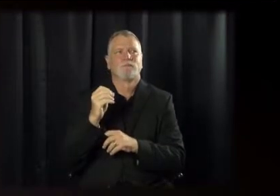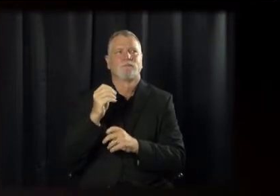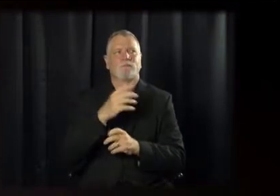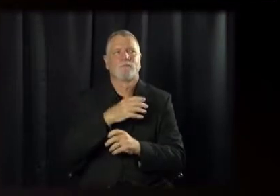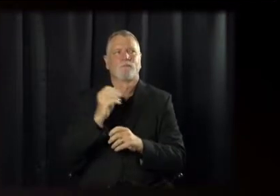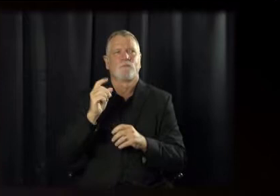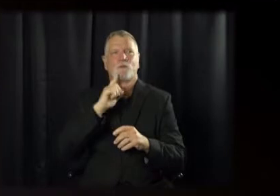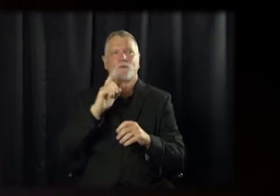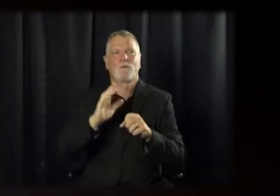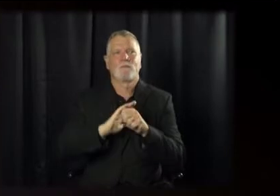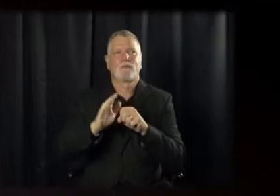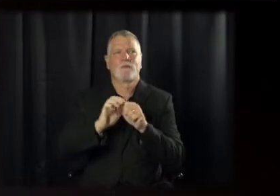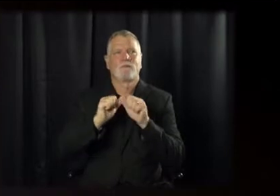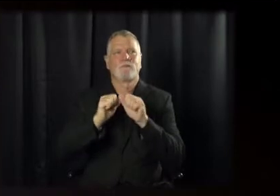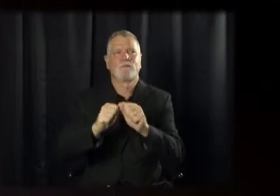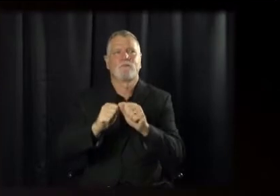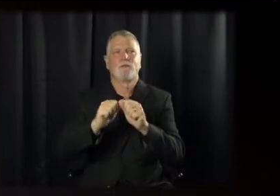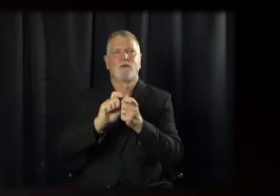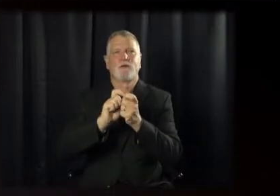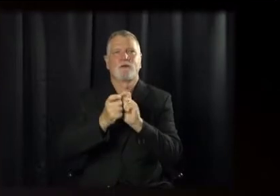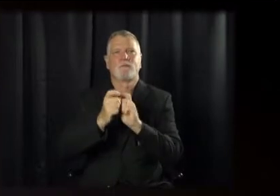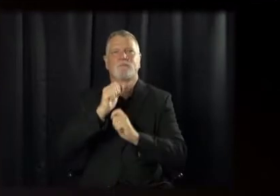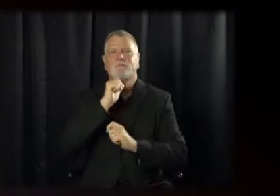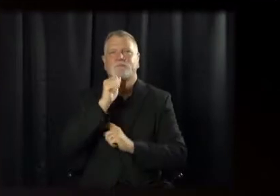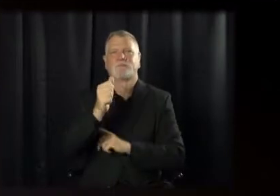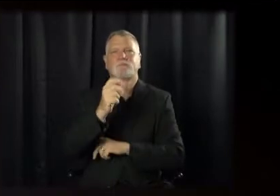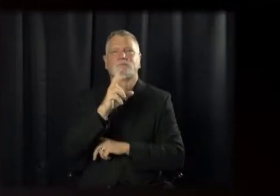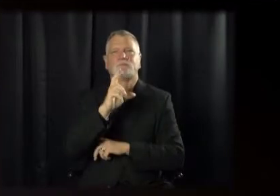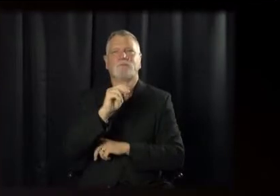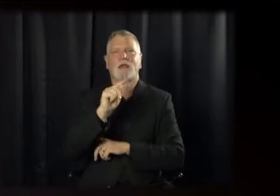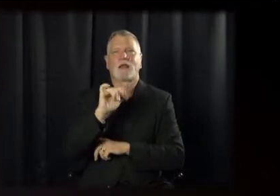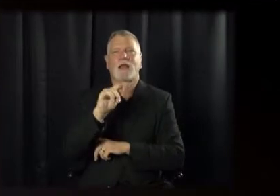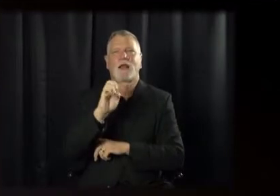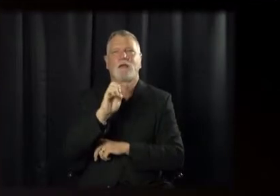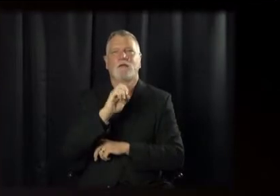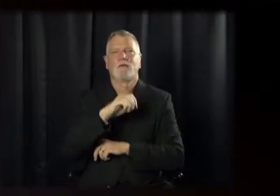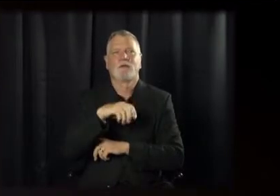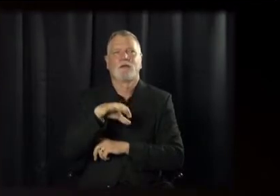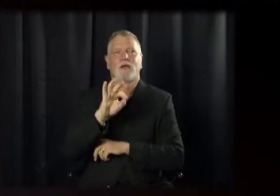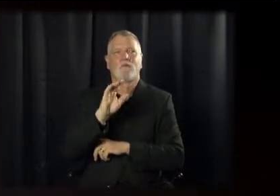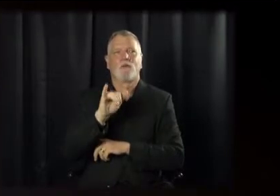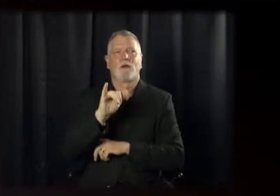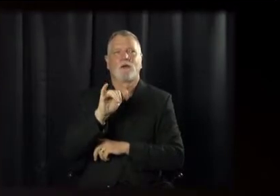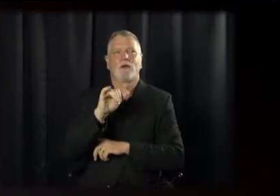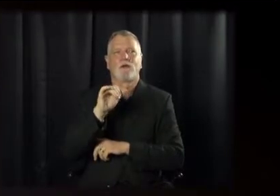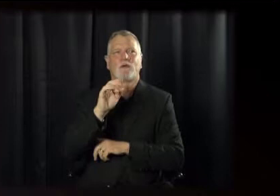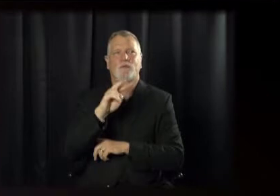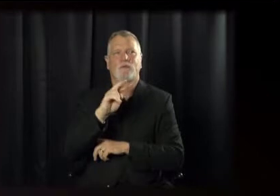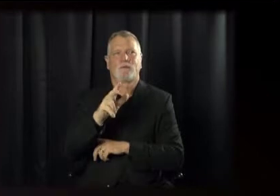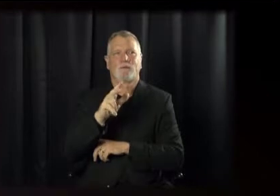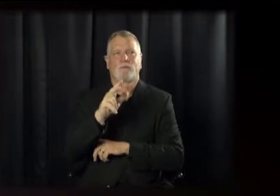to achieve a sustainable debt restructuring and exit Title III in FY22.